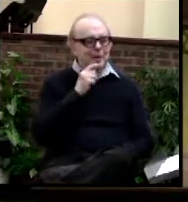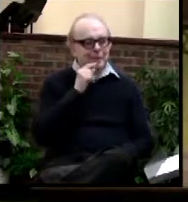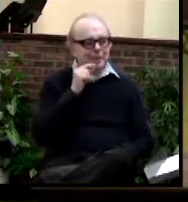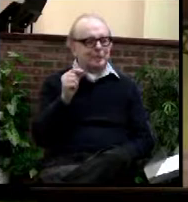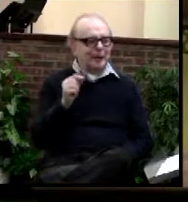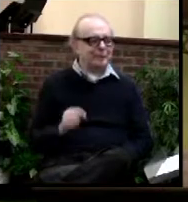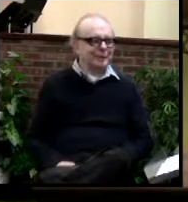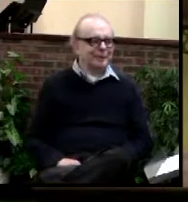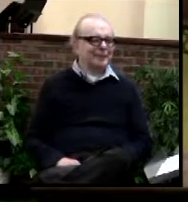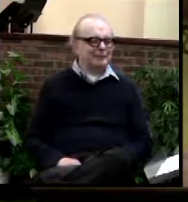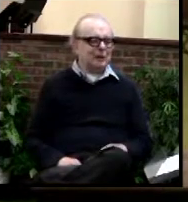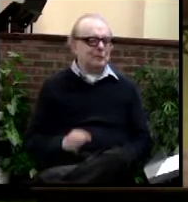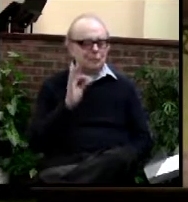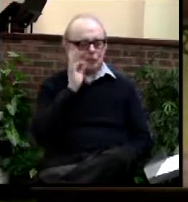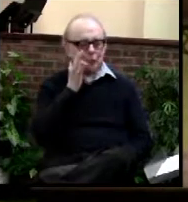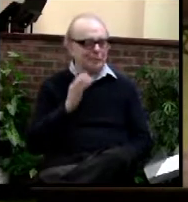But can I tell you something?